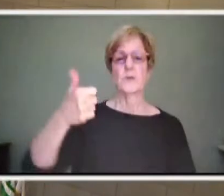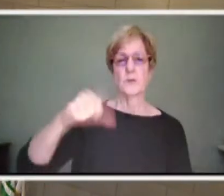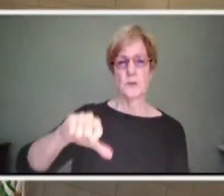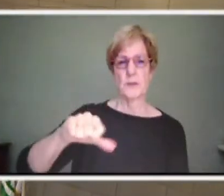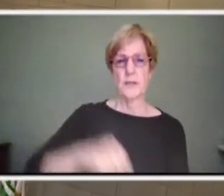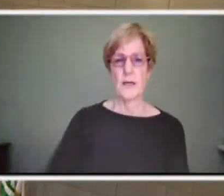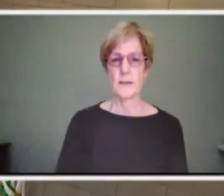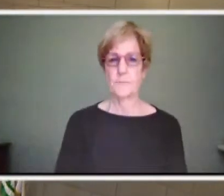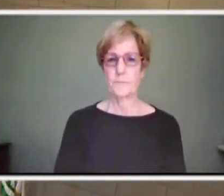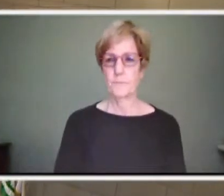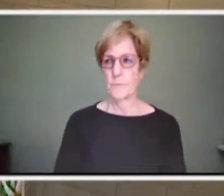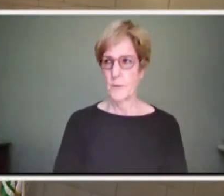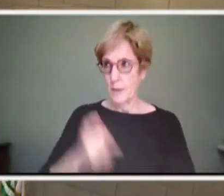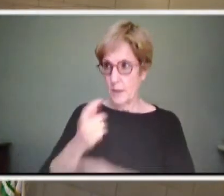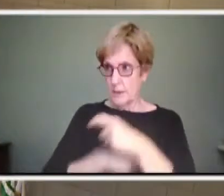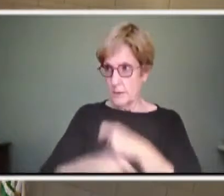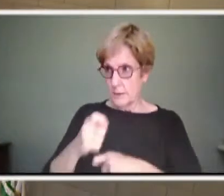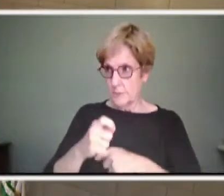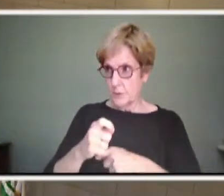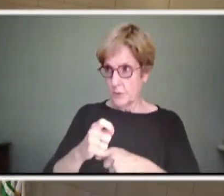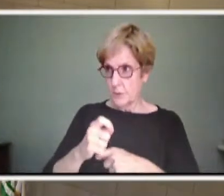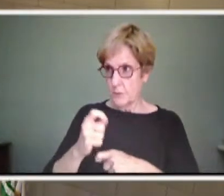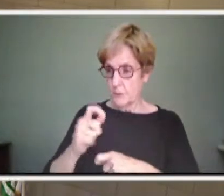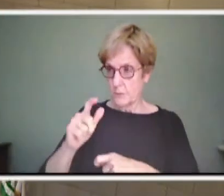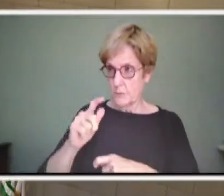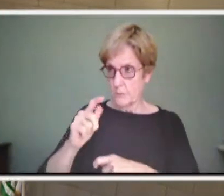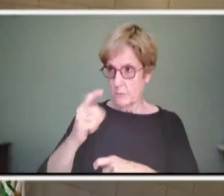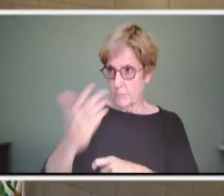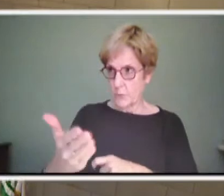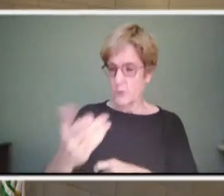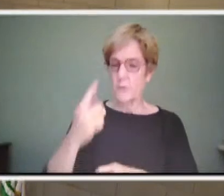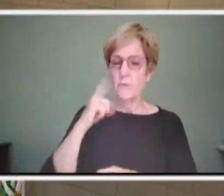a substitute motion? Substitute motion for petition